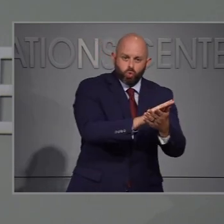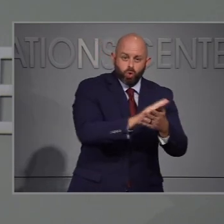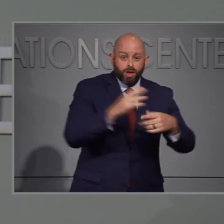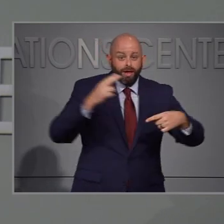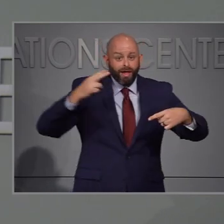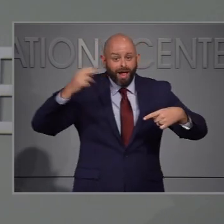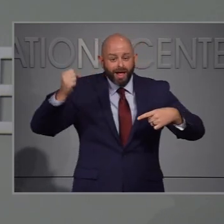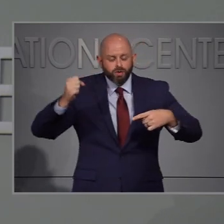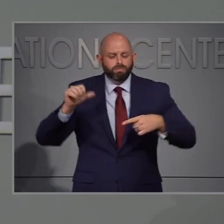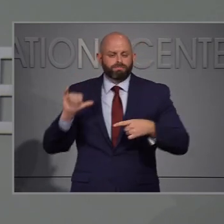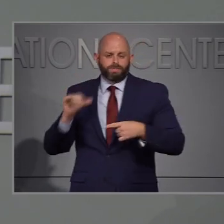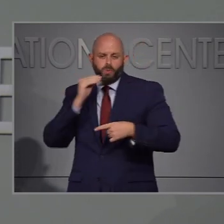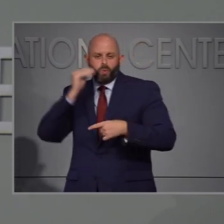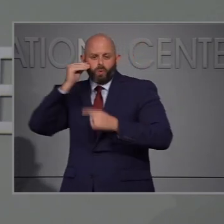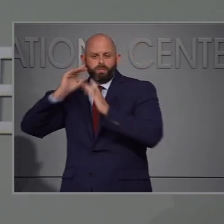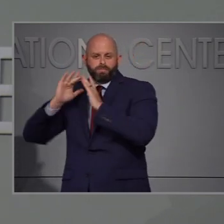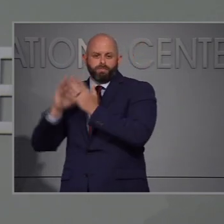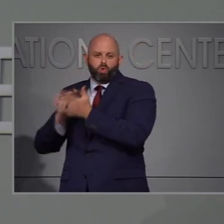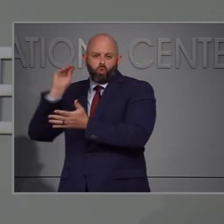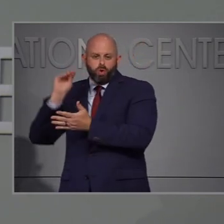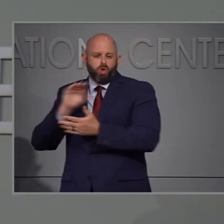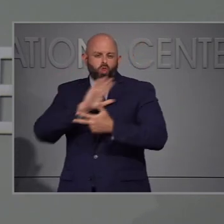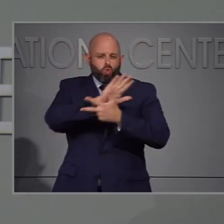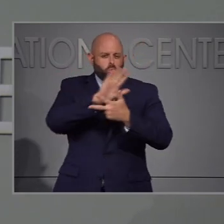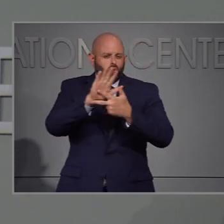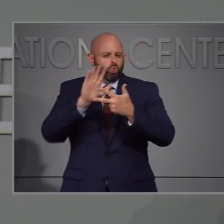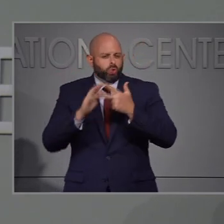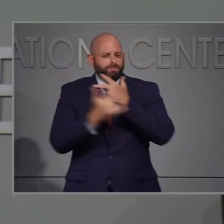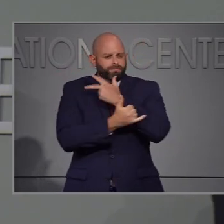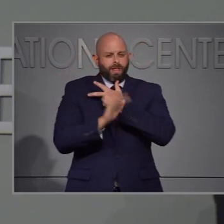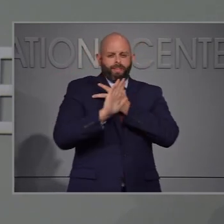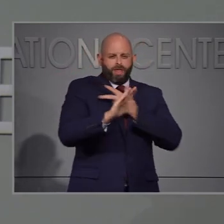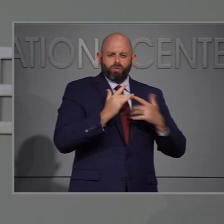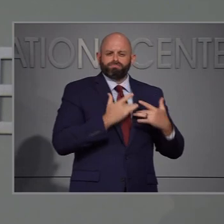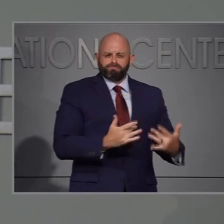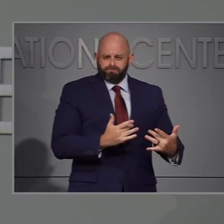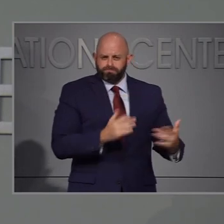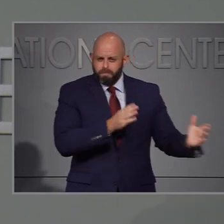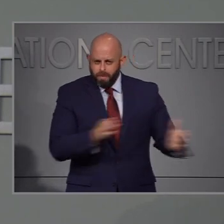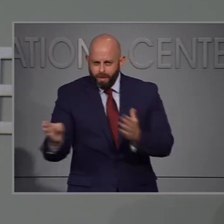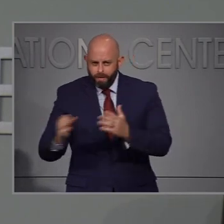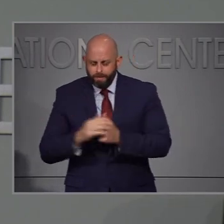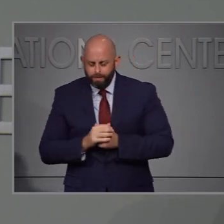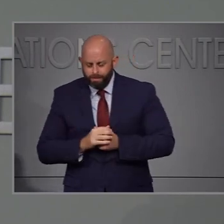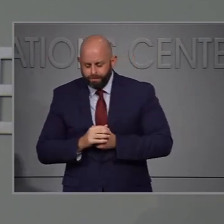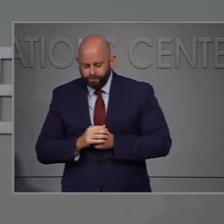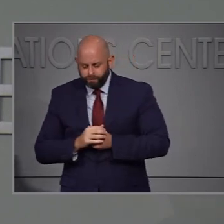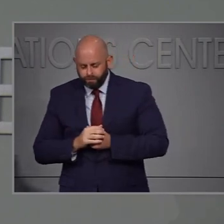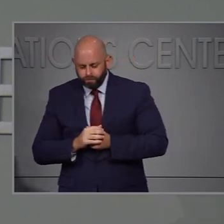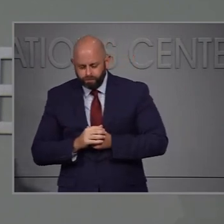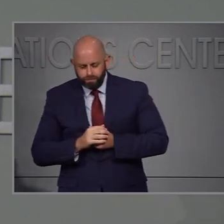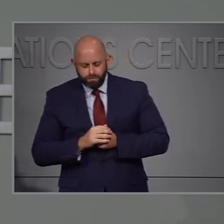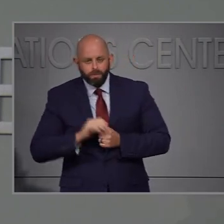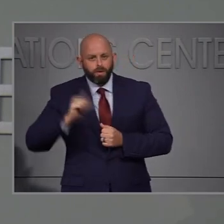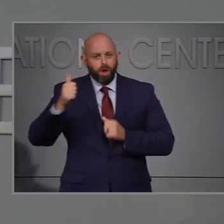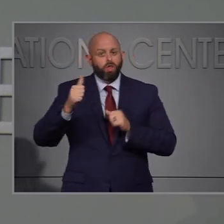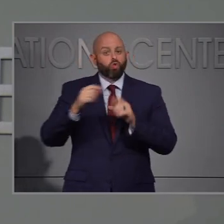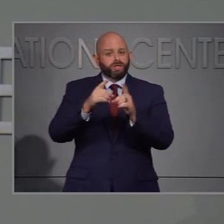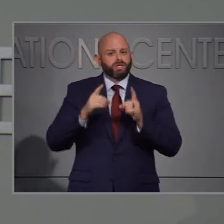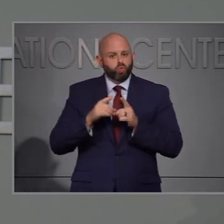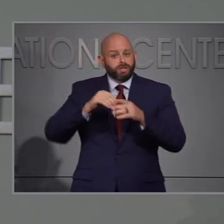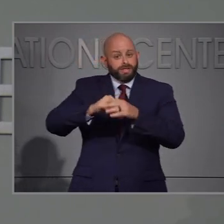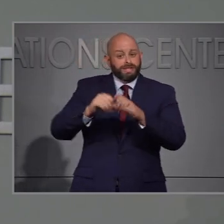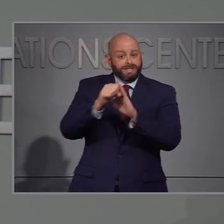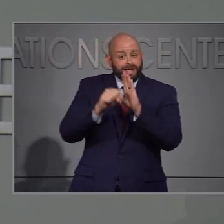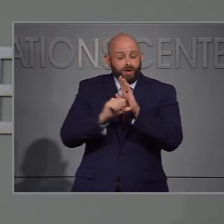remote instruction for high school students. Similarly, districts across our state, every district, is